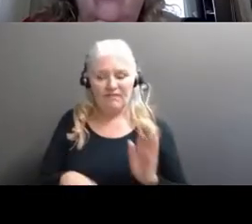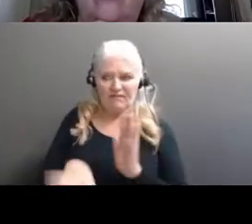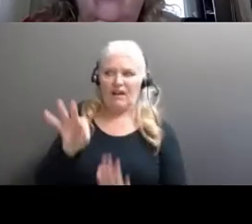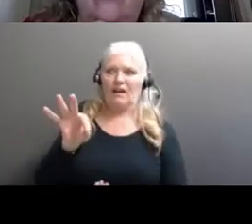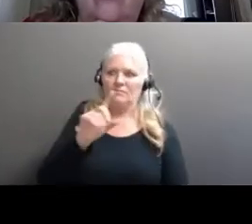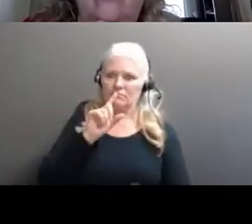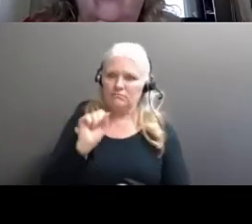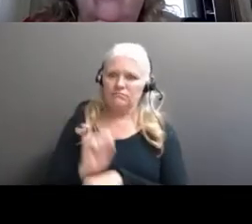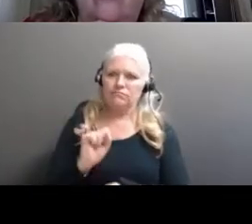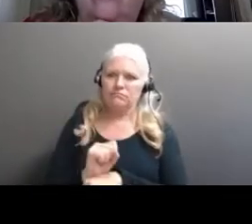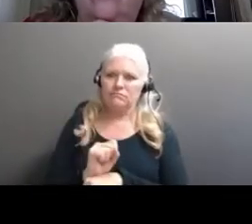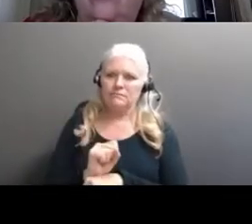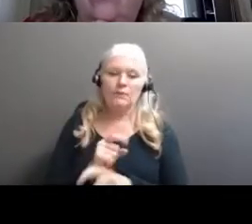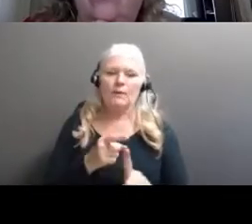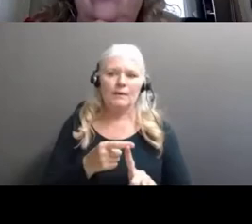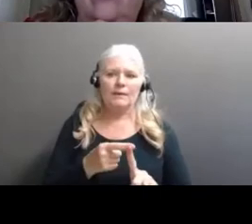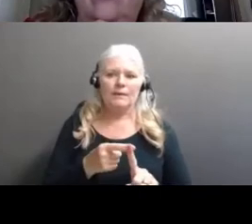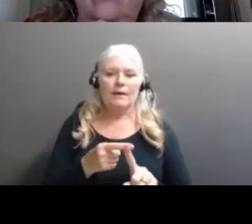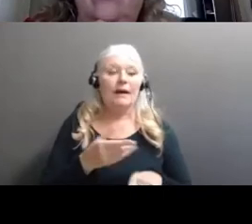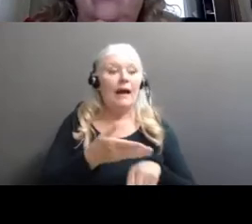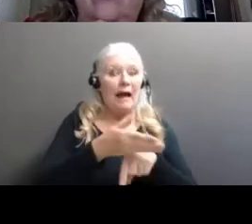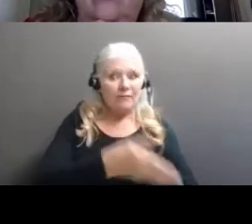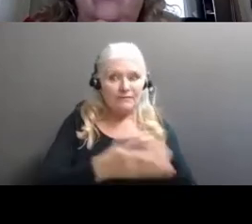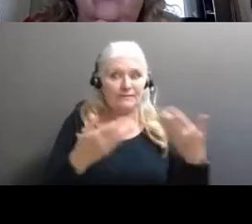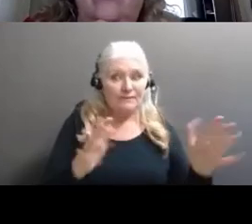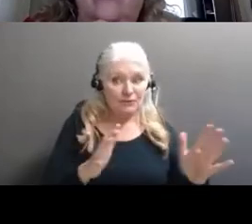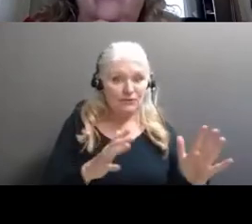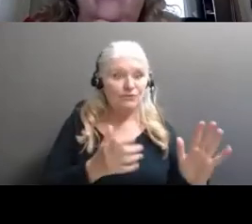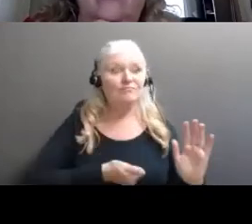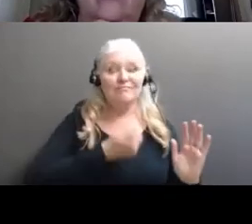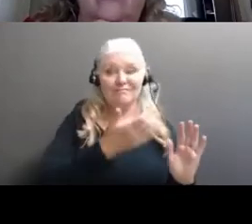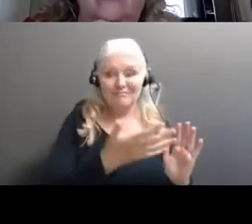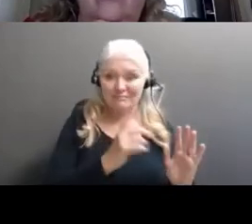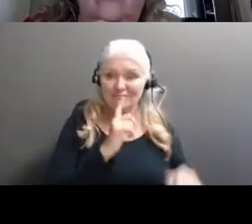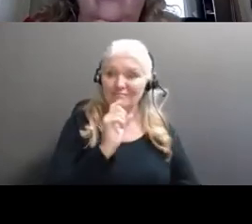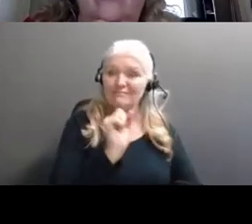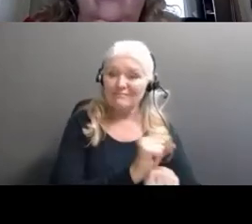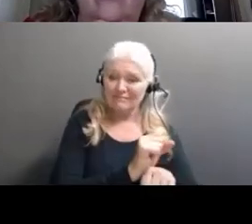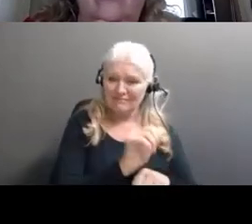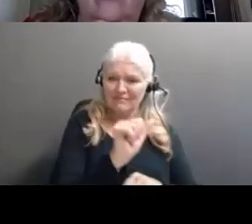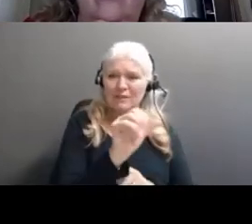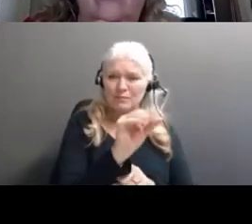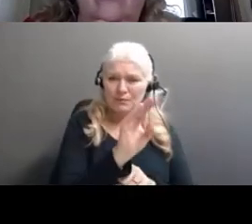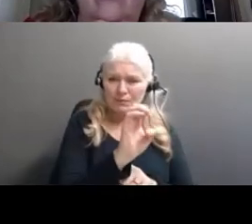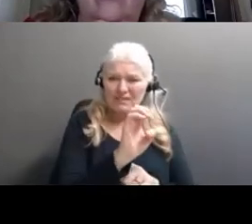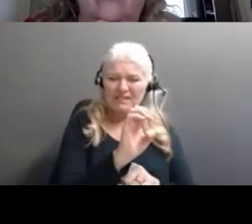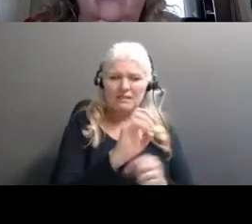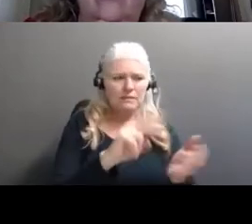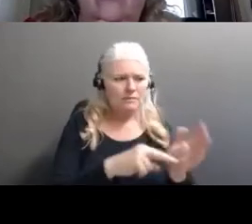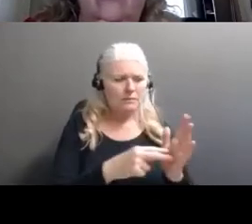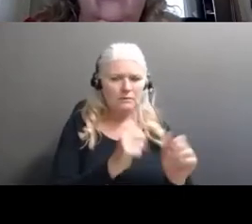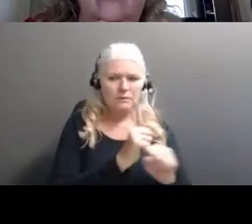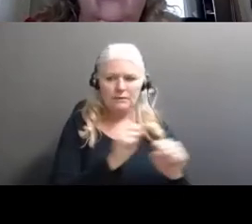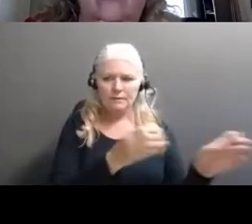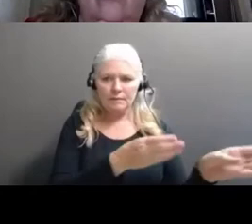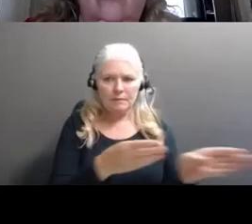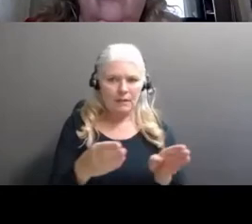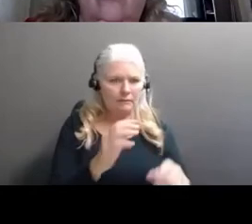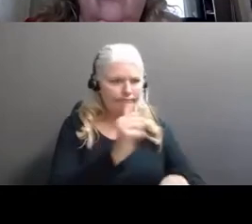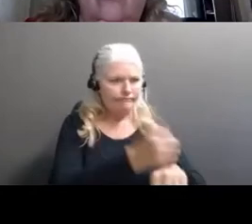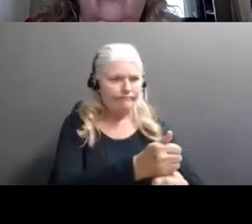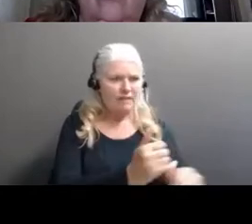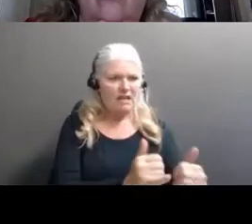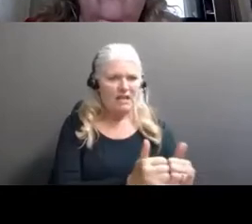way to create a safety plan and create a way forward that was less intrusive than the justice